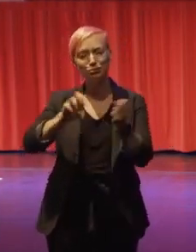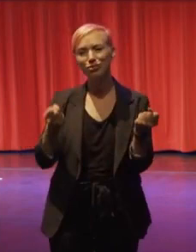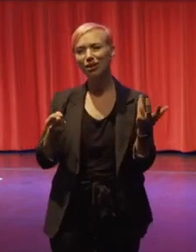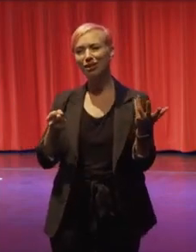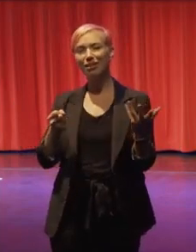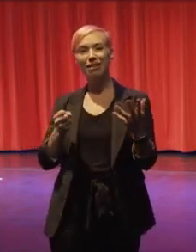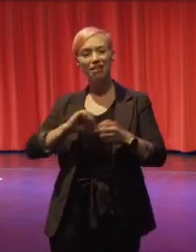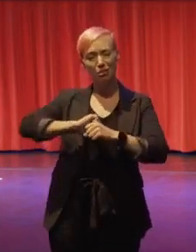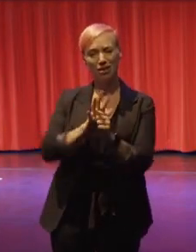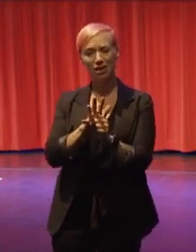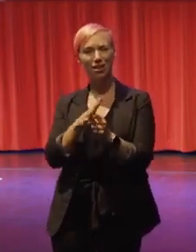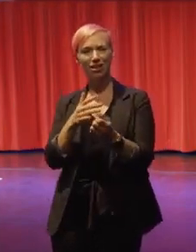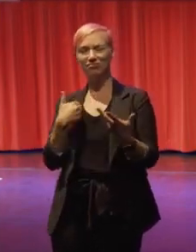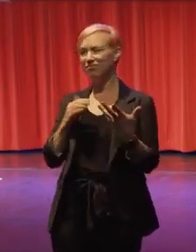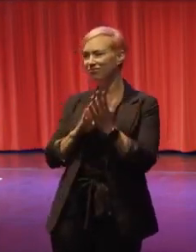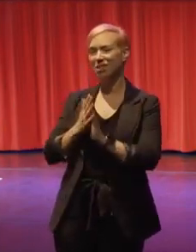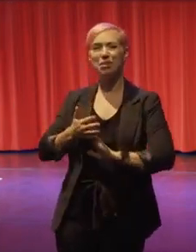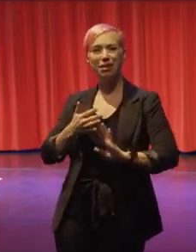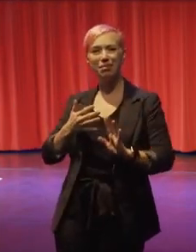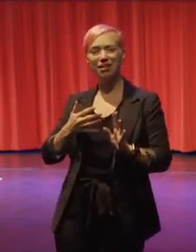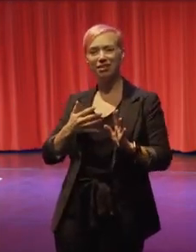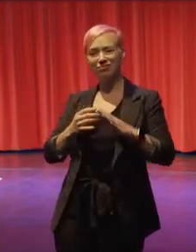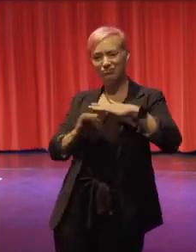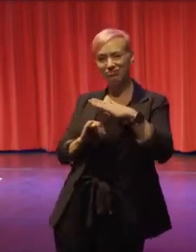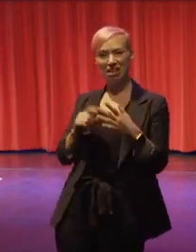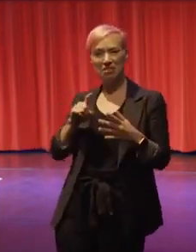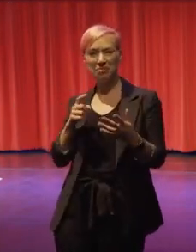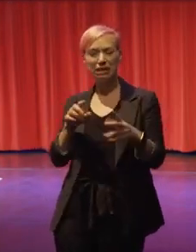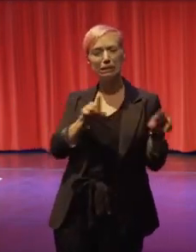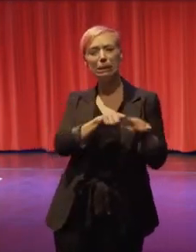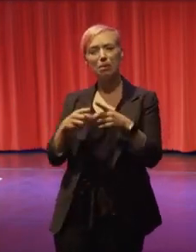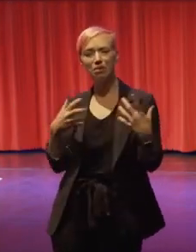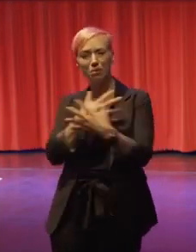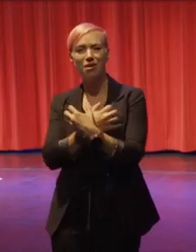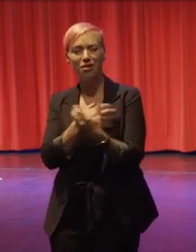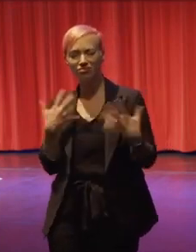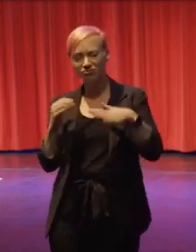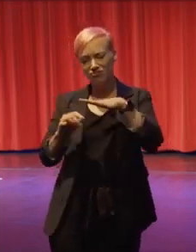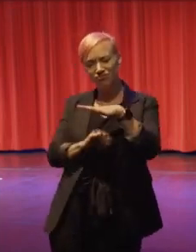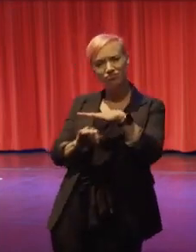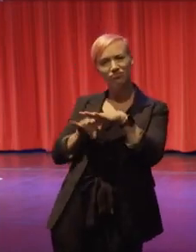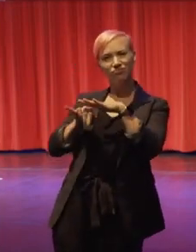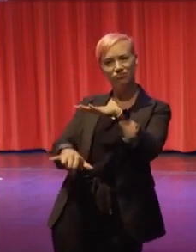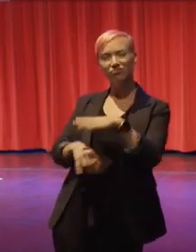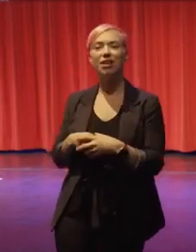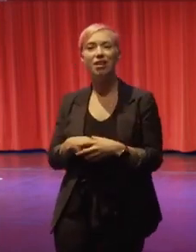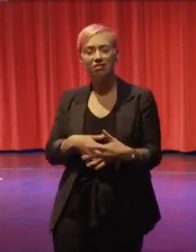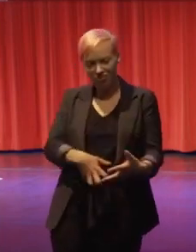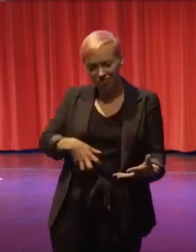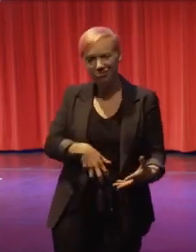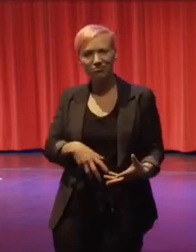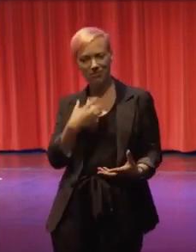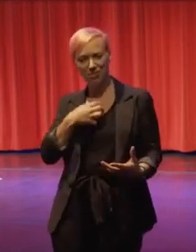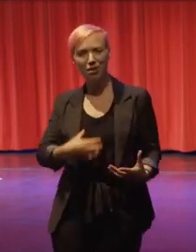nation. Me, I couldn't bear it, caved in, went into hibernation. Belly rumbling for meaning as I awaken, because lives